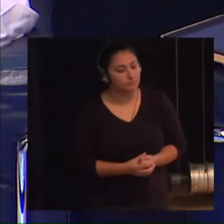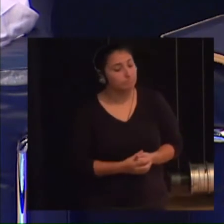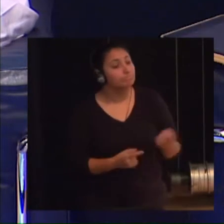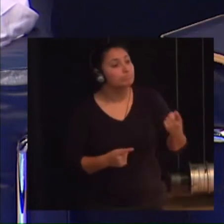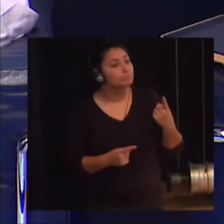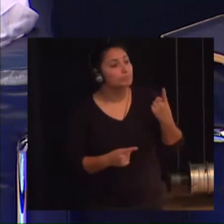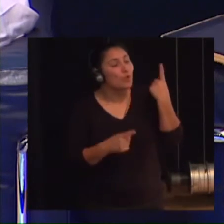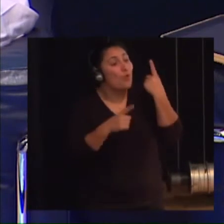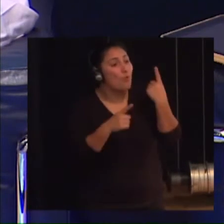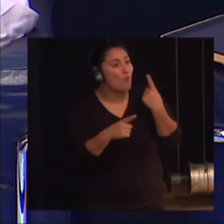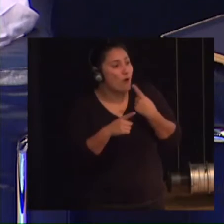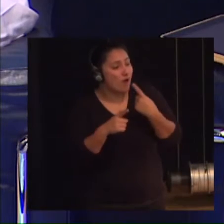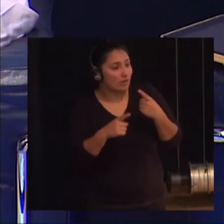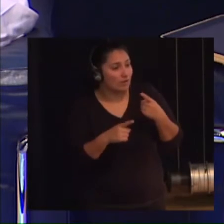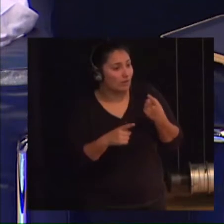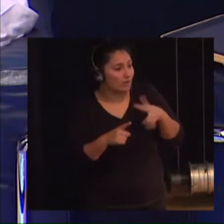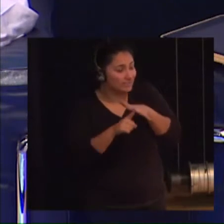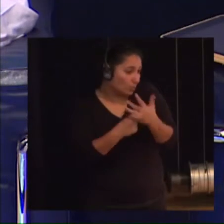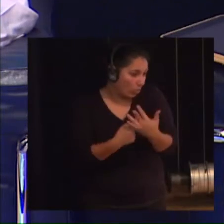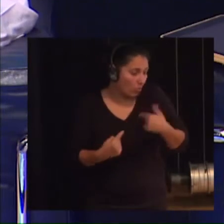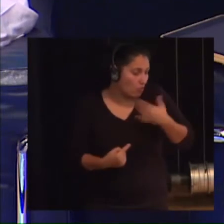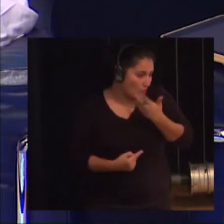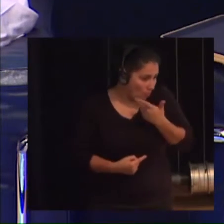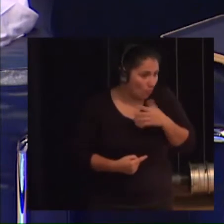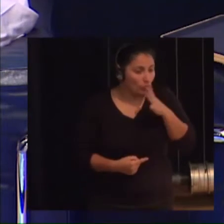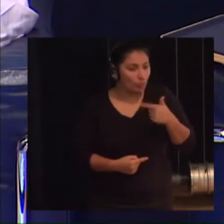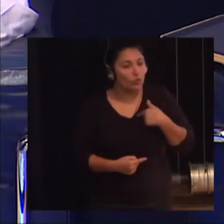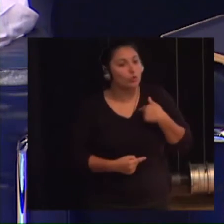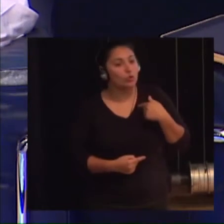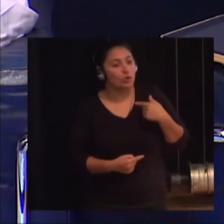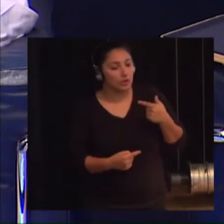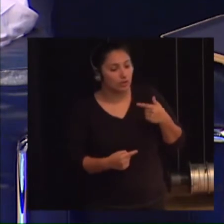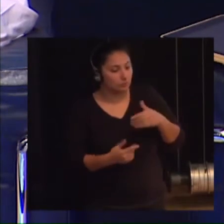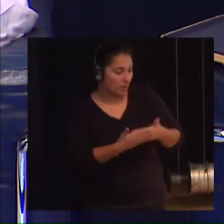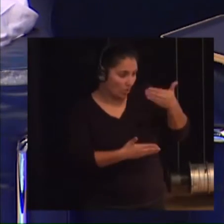with them, which is El País, a section called Planeta Futuro.